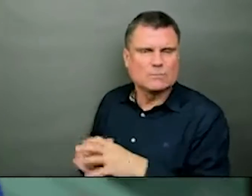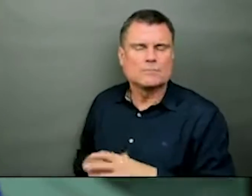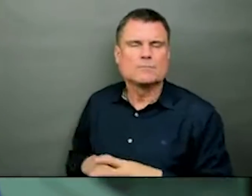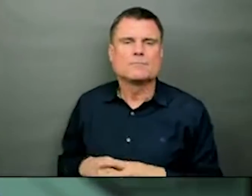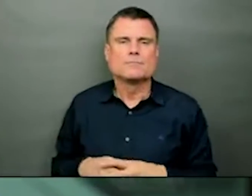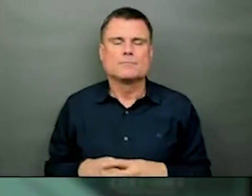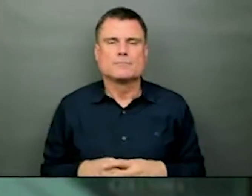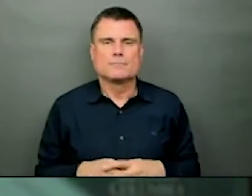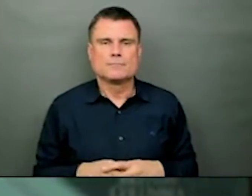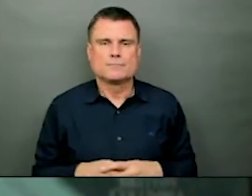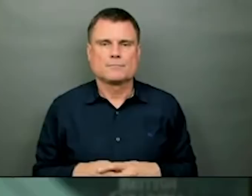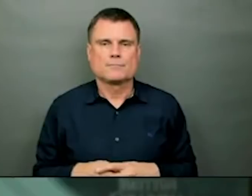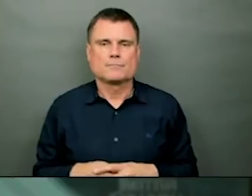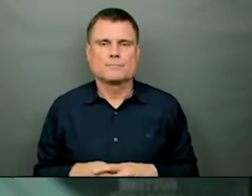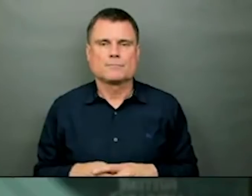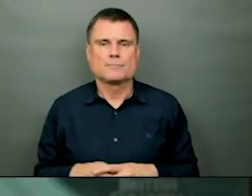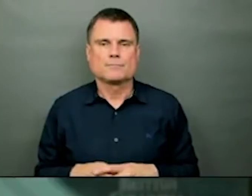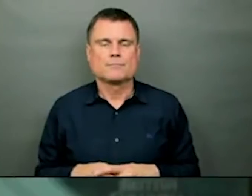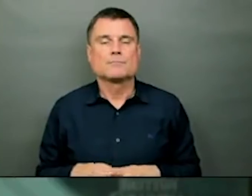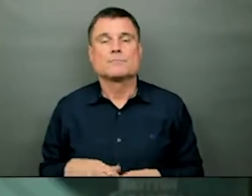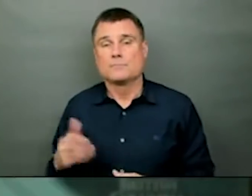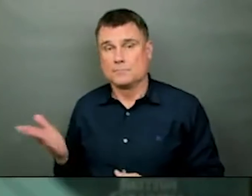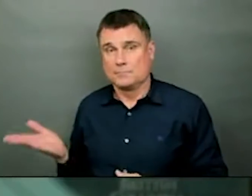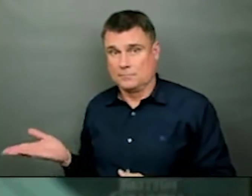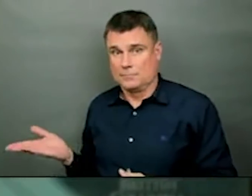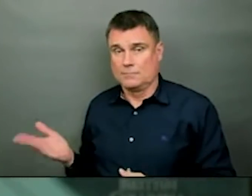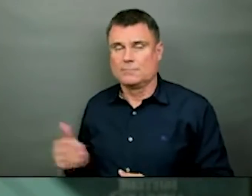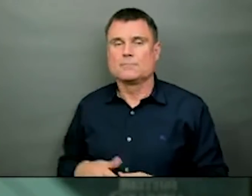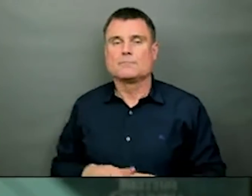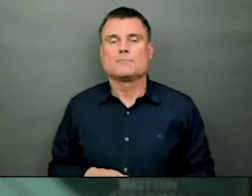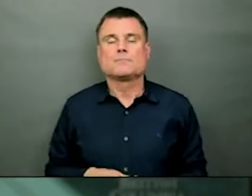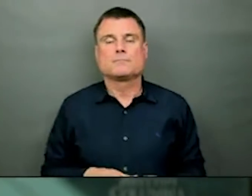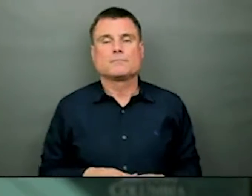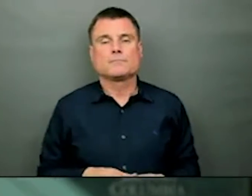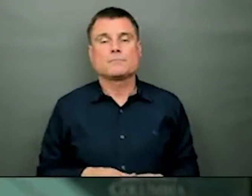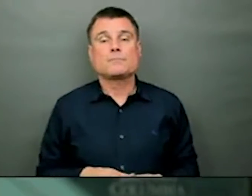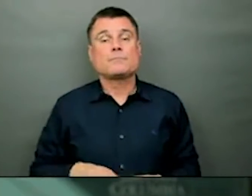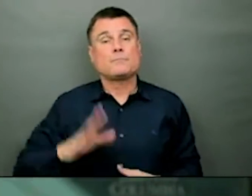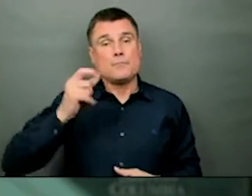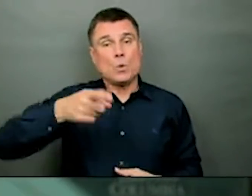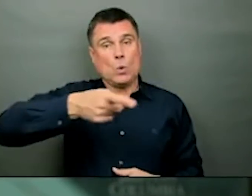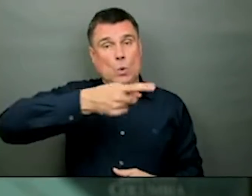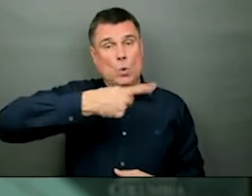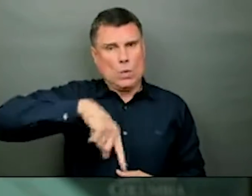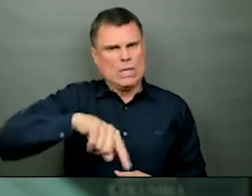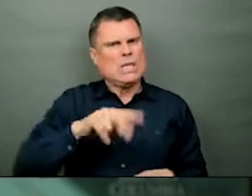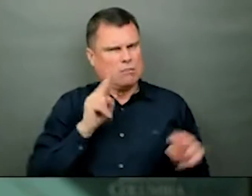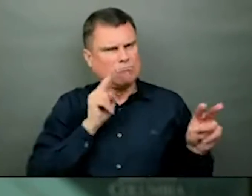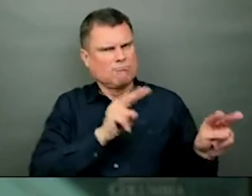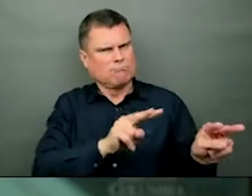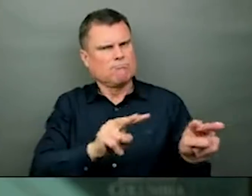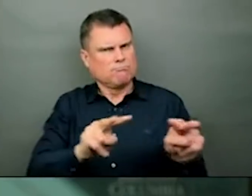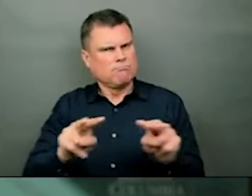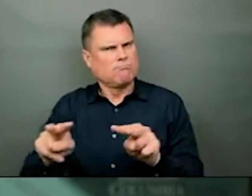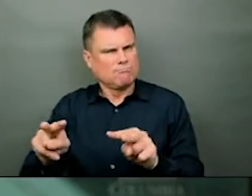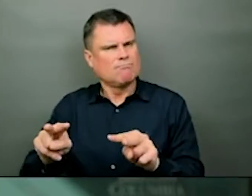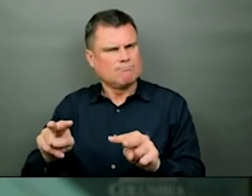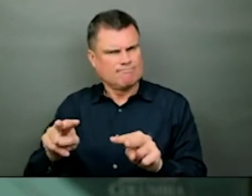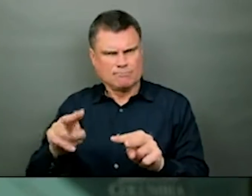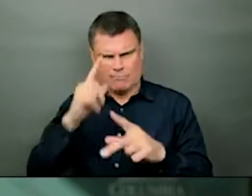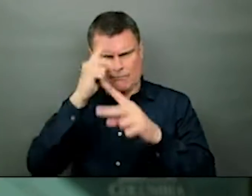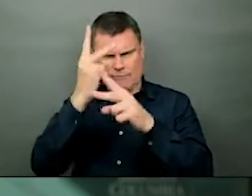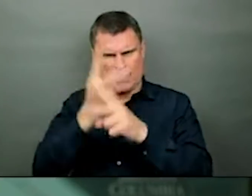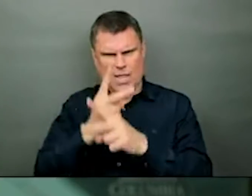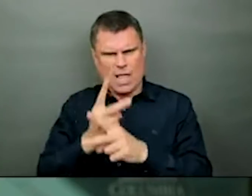And I think we've seen in some of the modeling, Jane, where we see transmission these days.